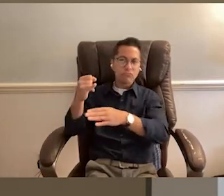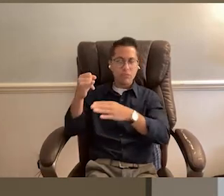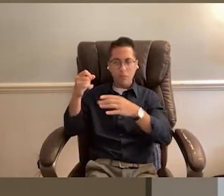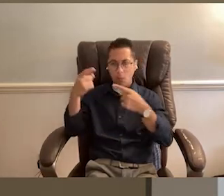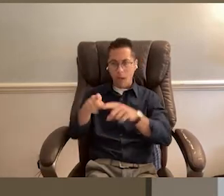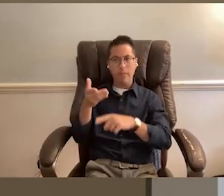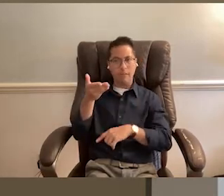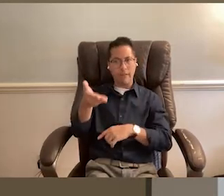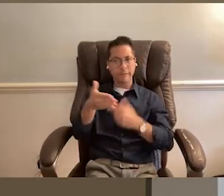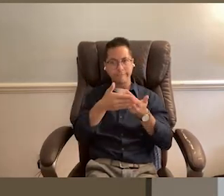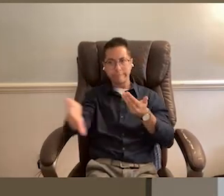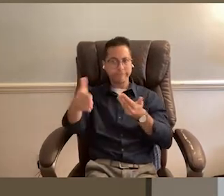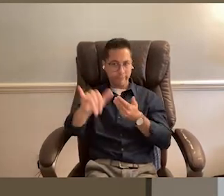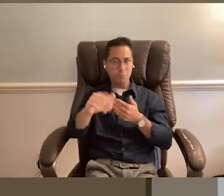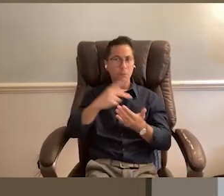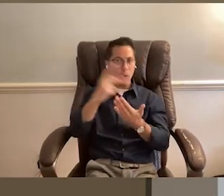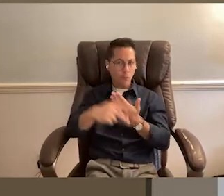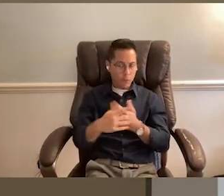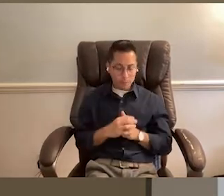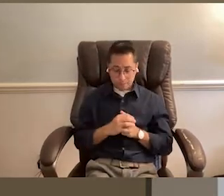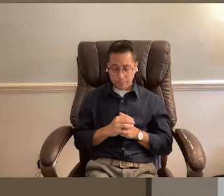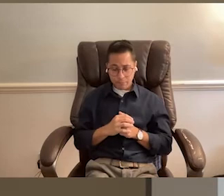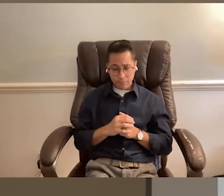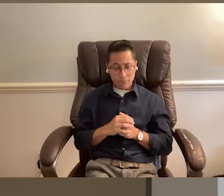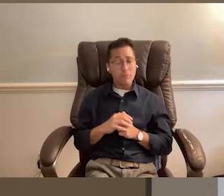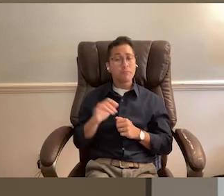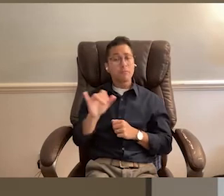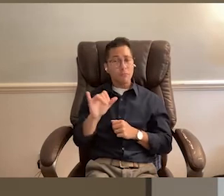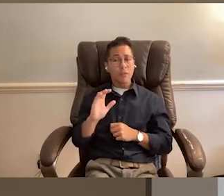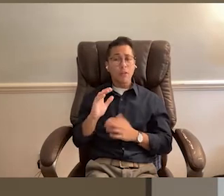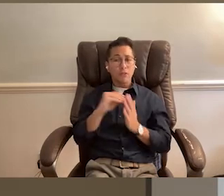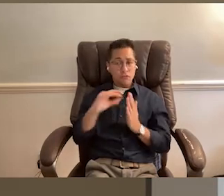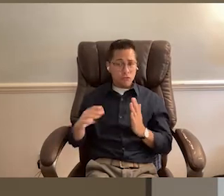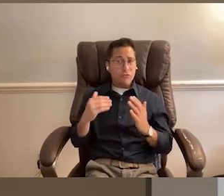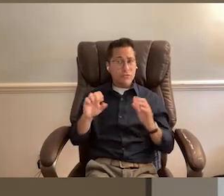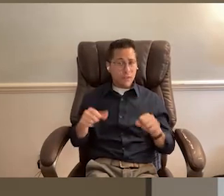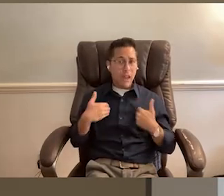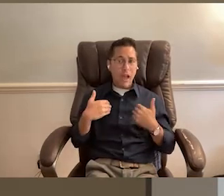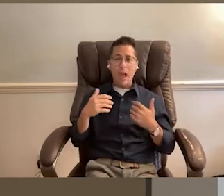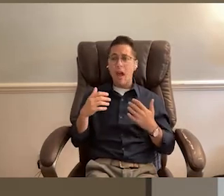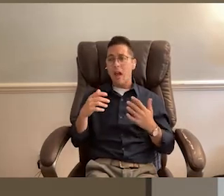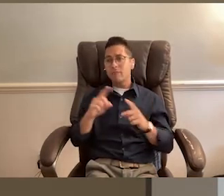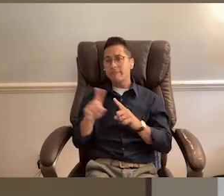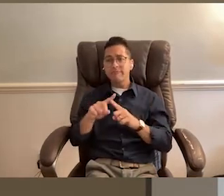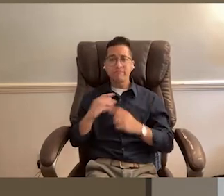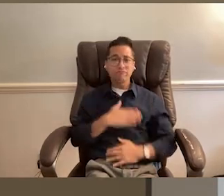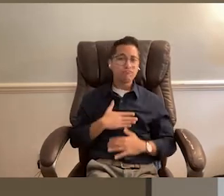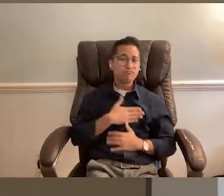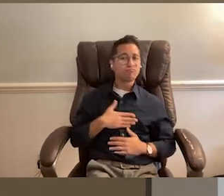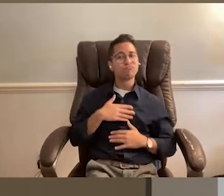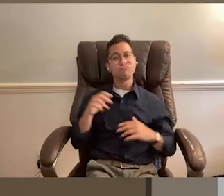The check-in, check-out, it's kind of like clocking out for a job. making sure you're able to have